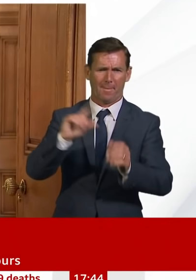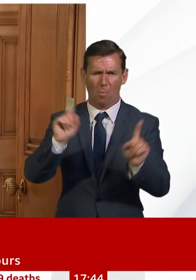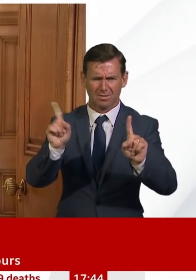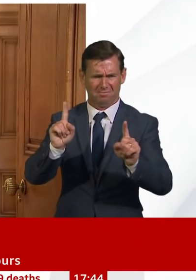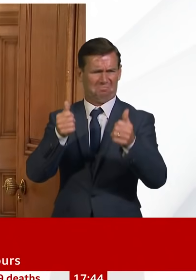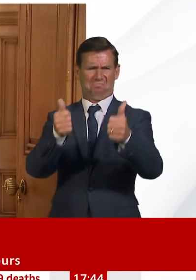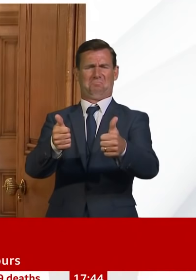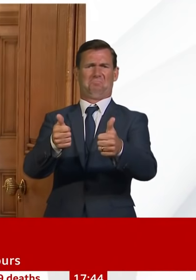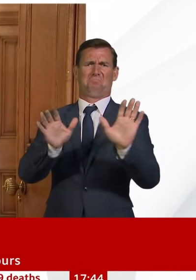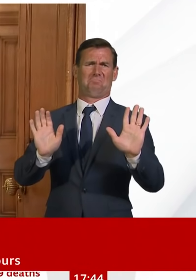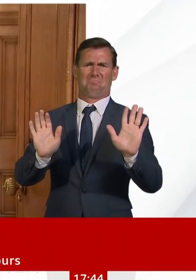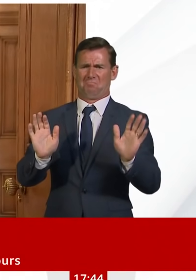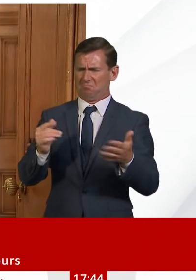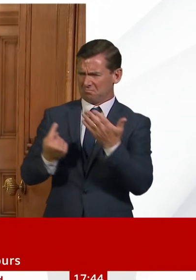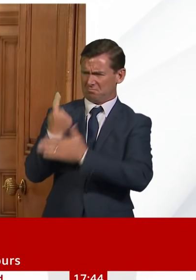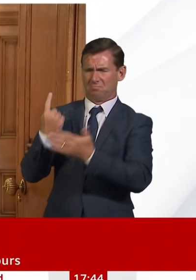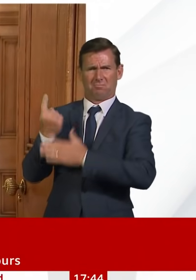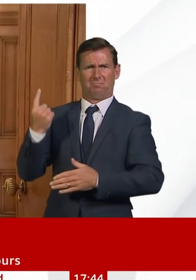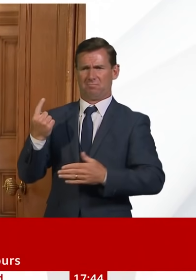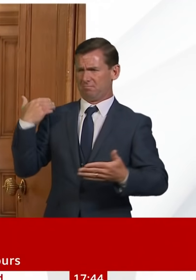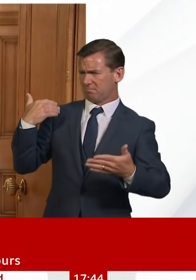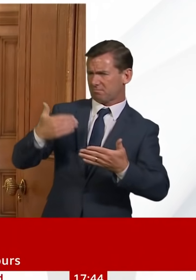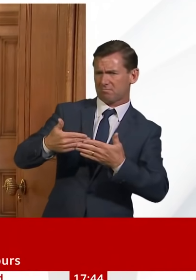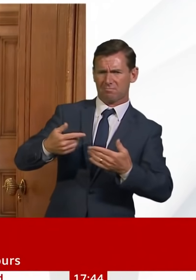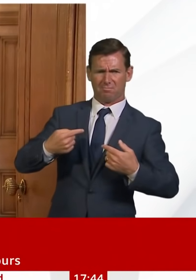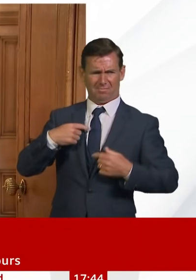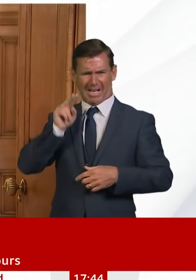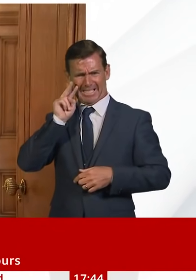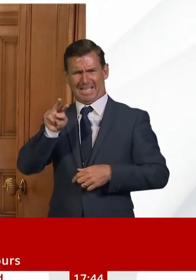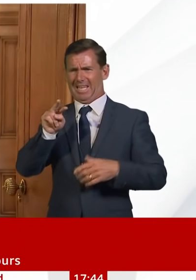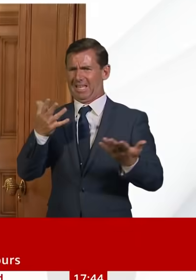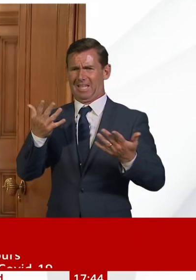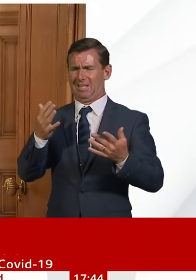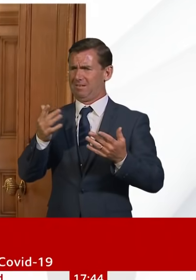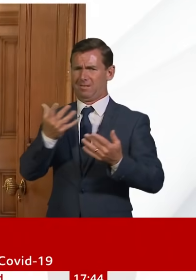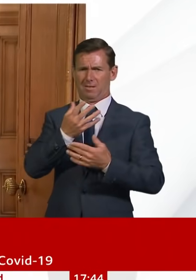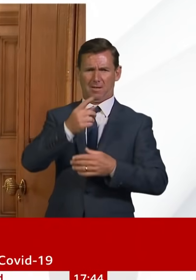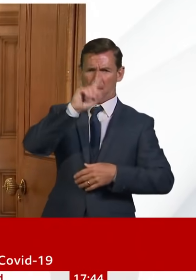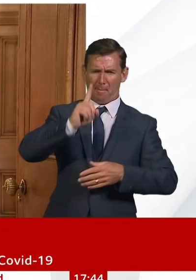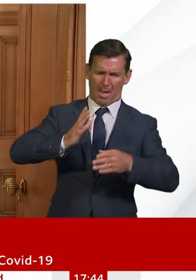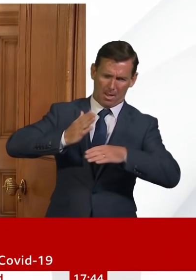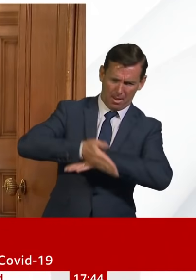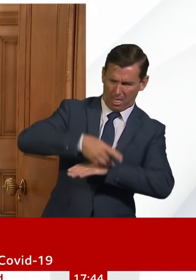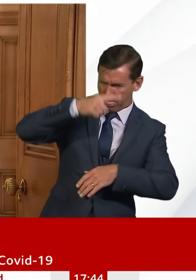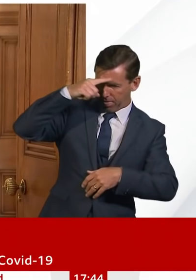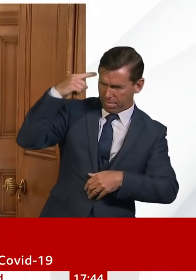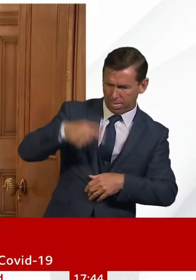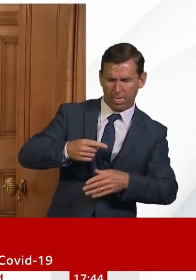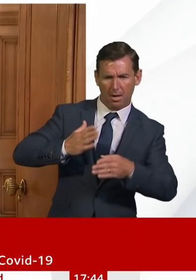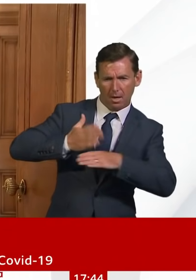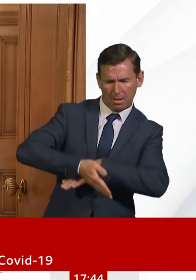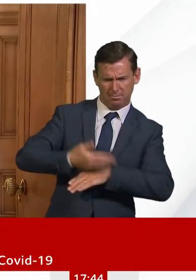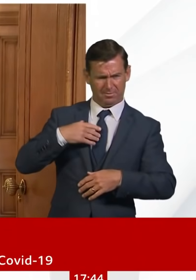both fantastic examples of people saying that they're working hard and celebrating the fact that they're